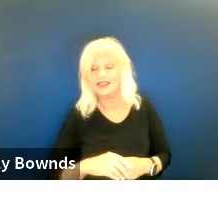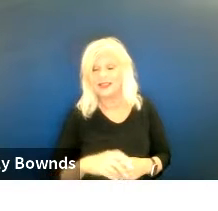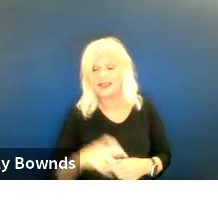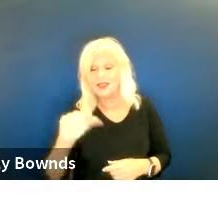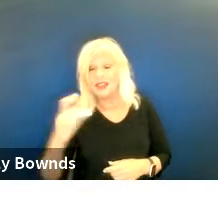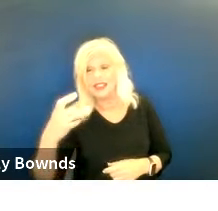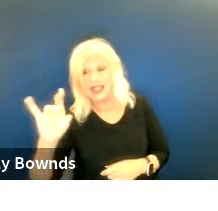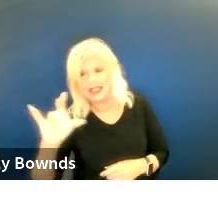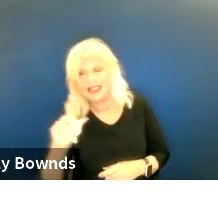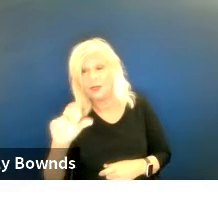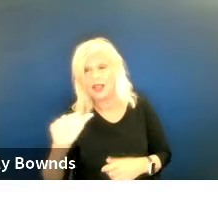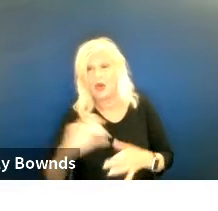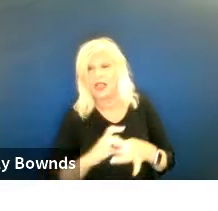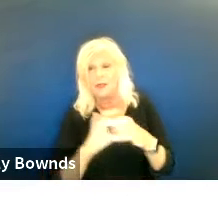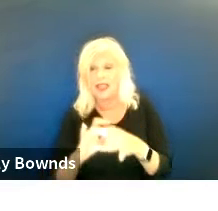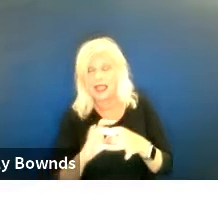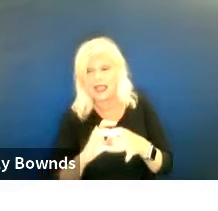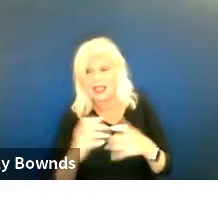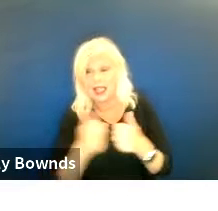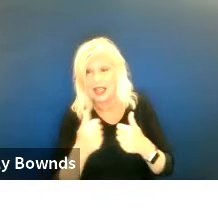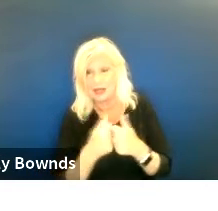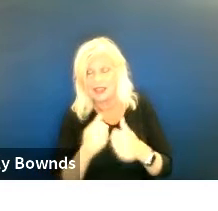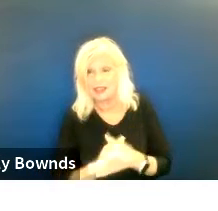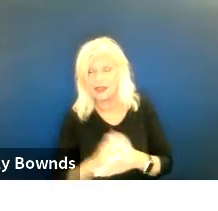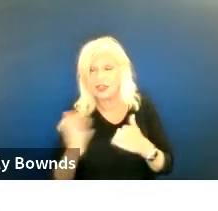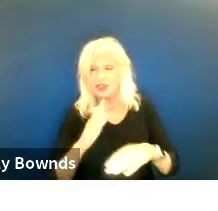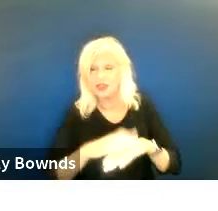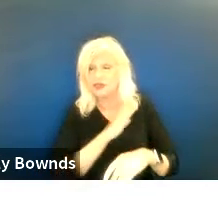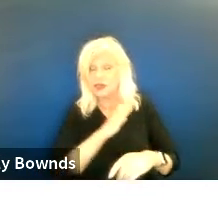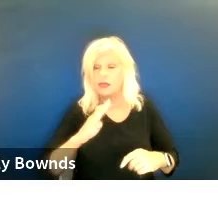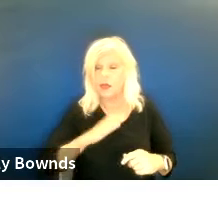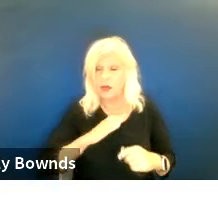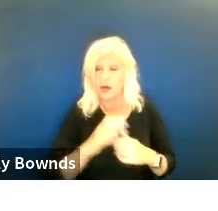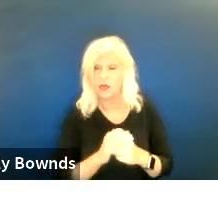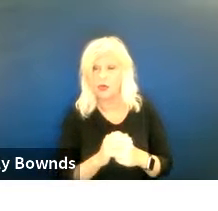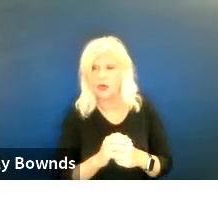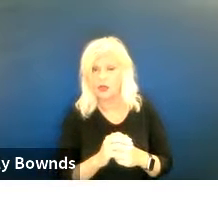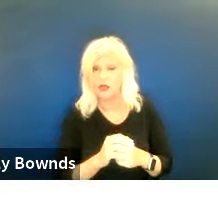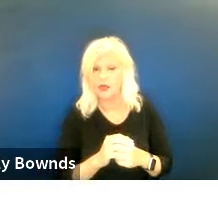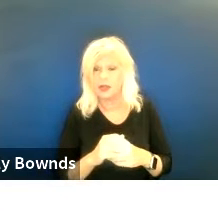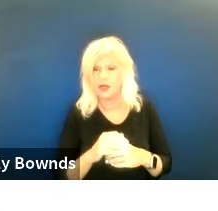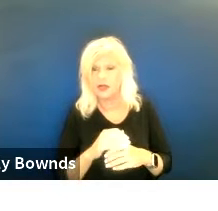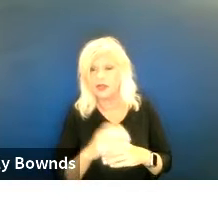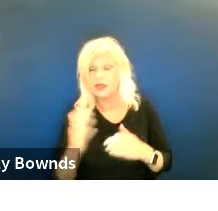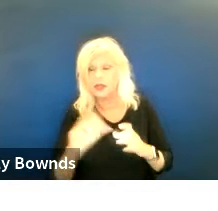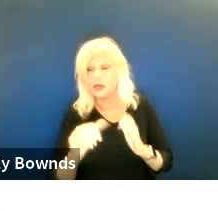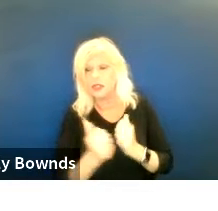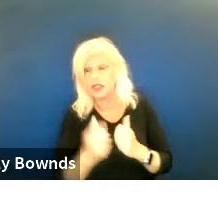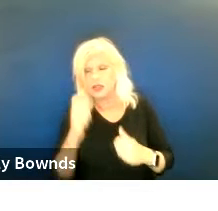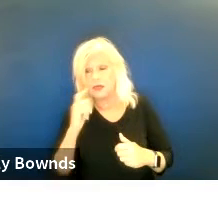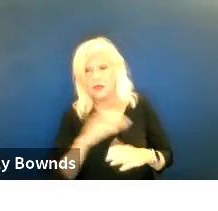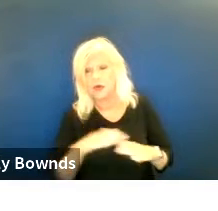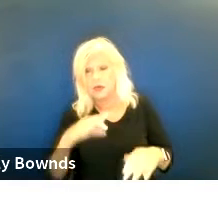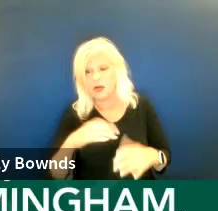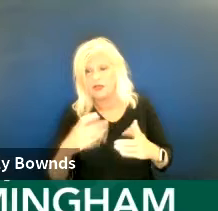2018 Paralympic Games. Ms. Allred serves on the board of the Alabama Association of Nonprofit. Let's get started with the